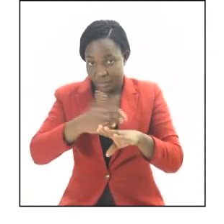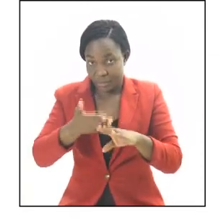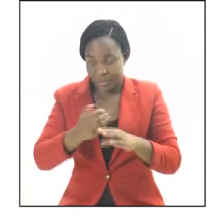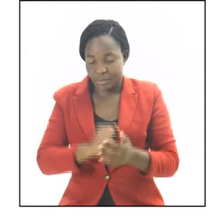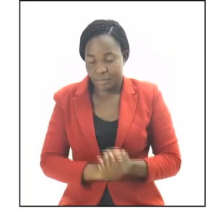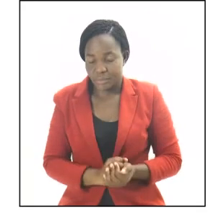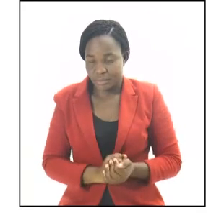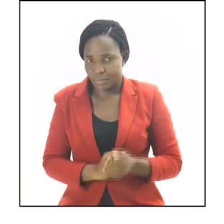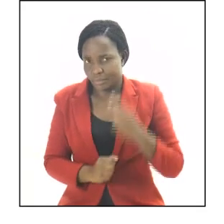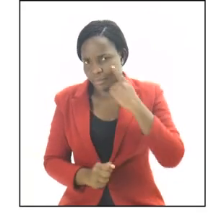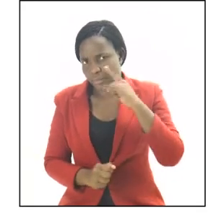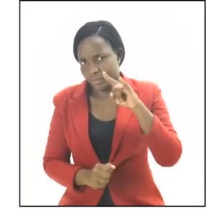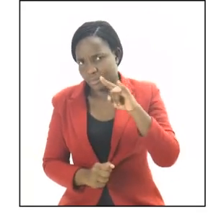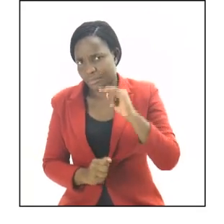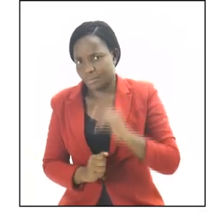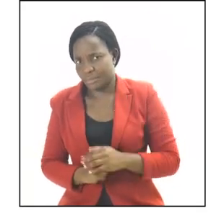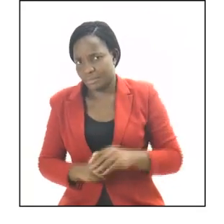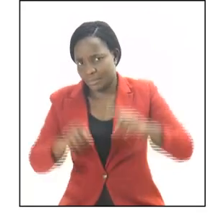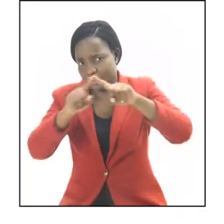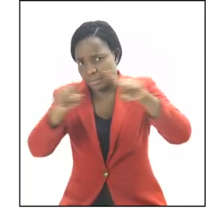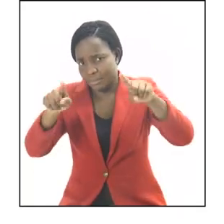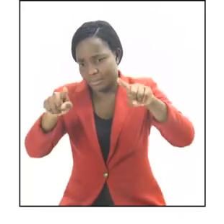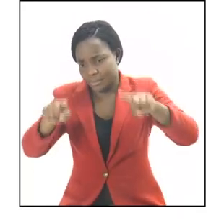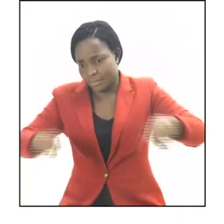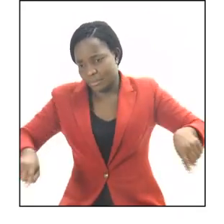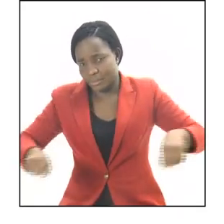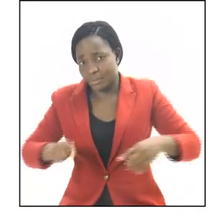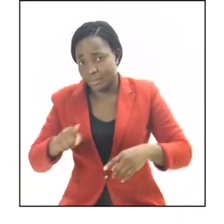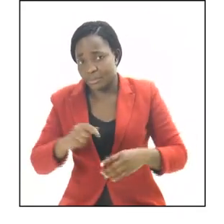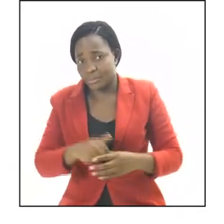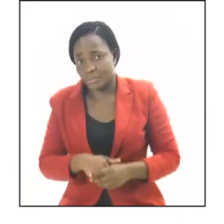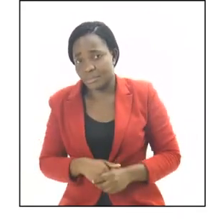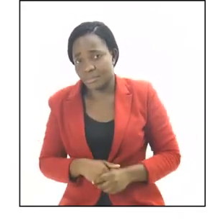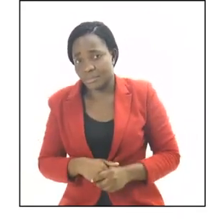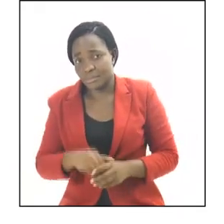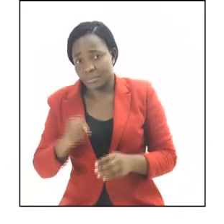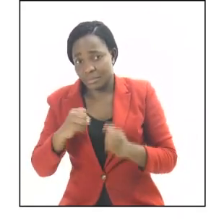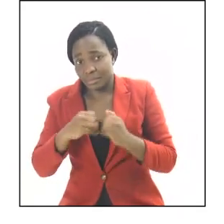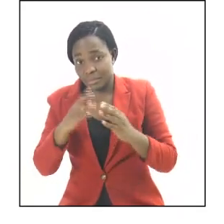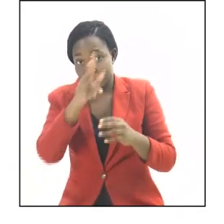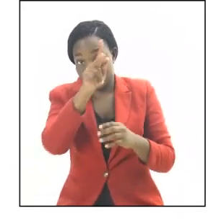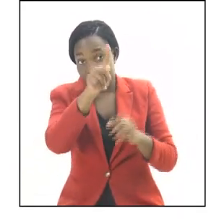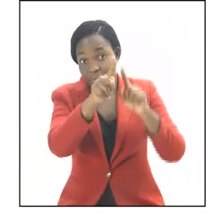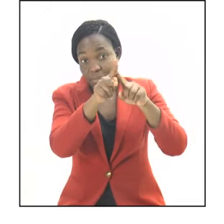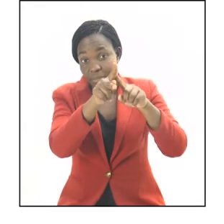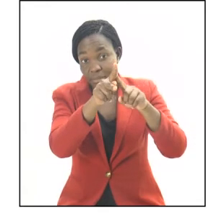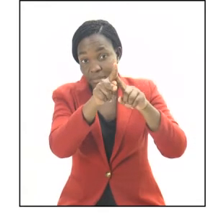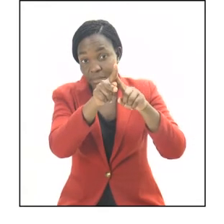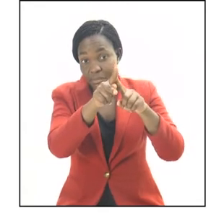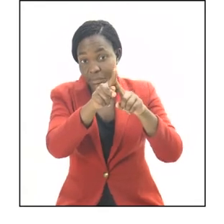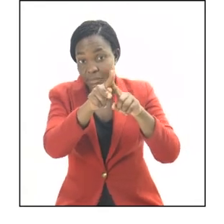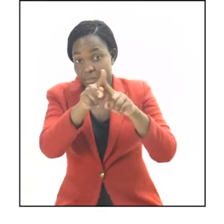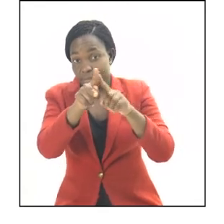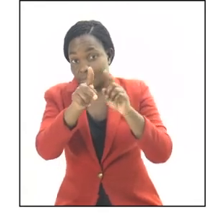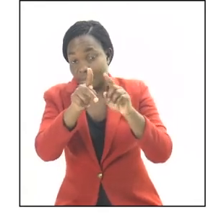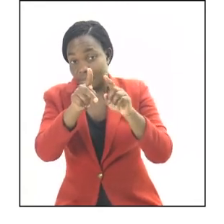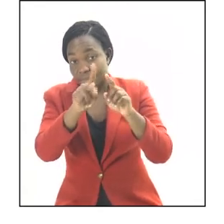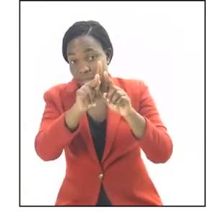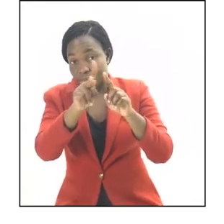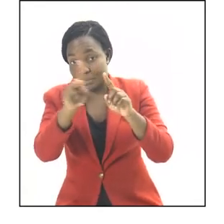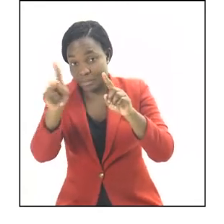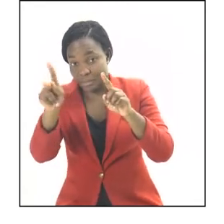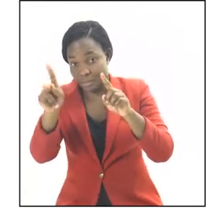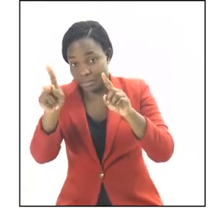example, looking at the trapezium on the screen, if we start from P and move around it in a